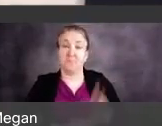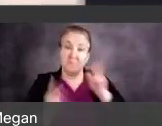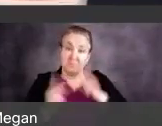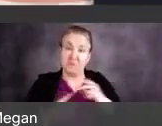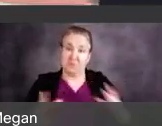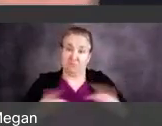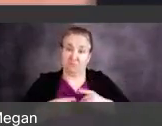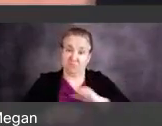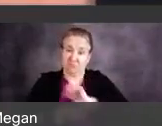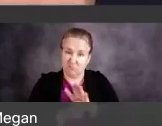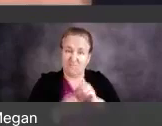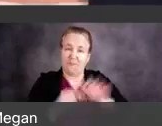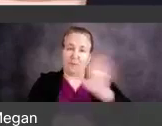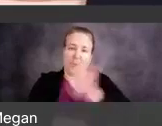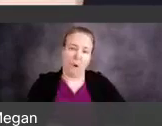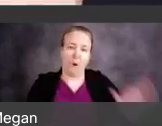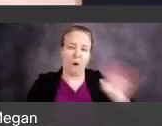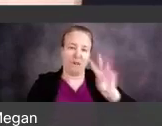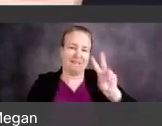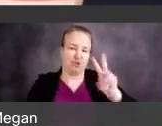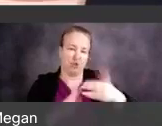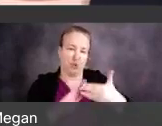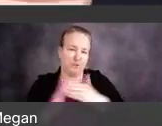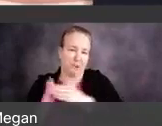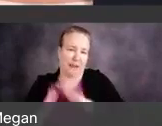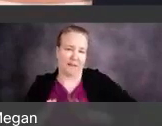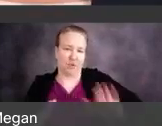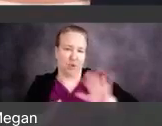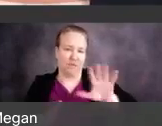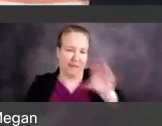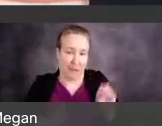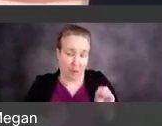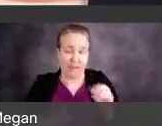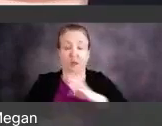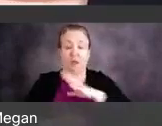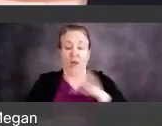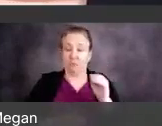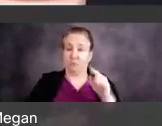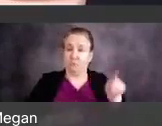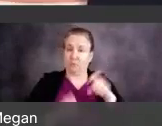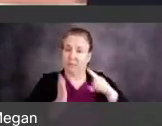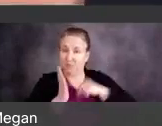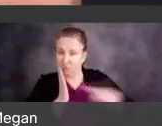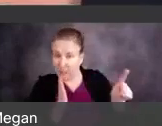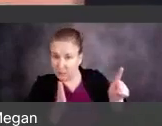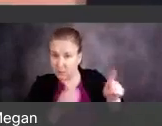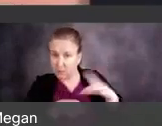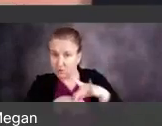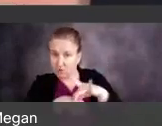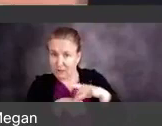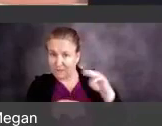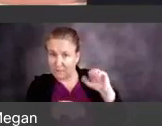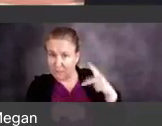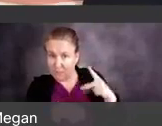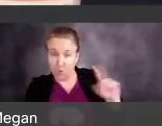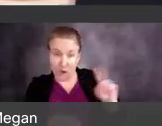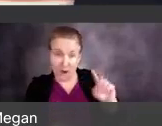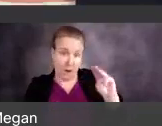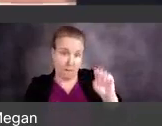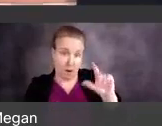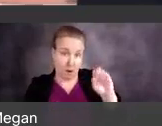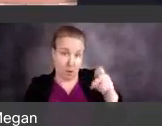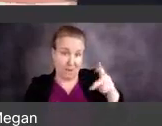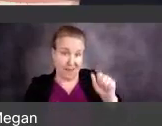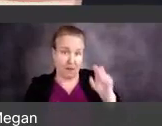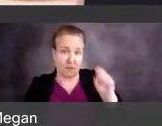are from all 62 municipalities in the county, and you can check the geographic information at